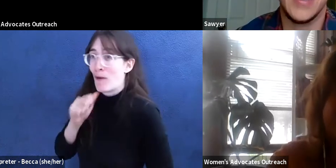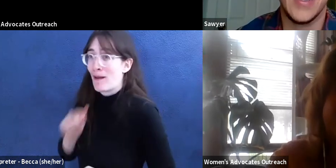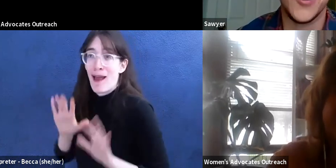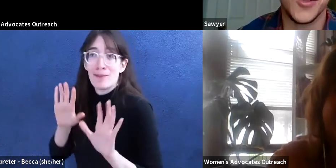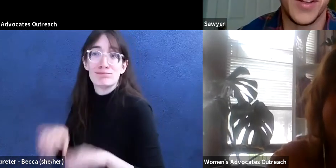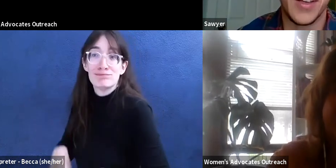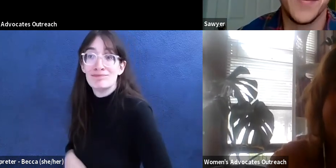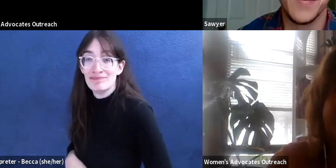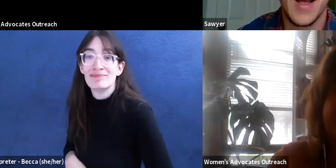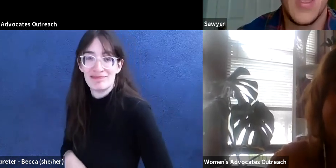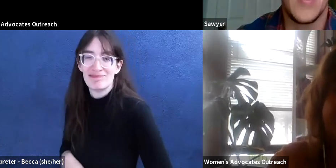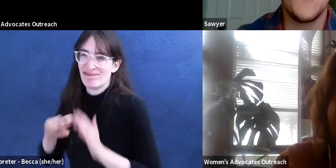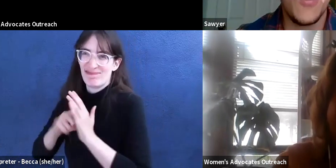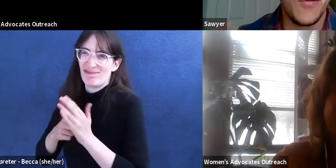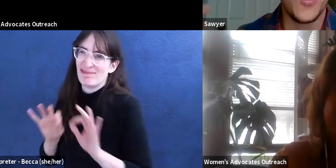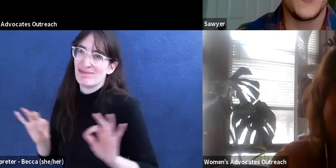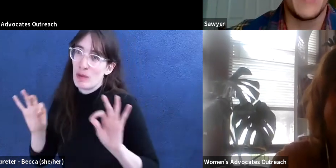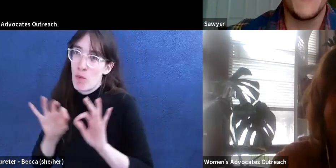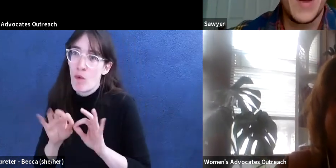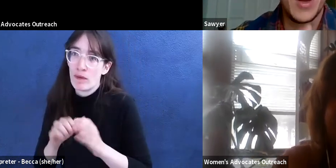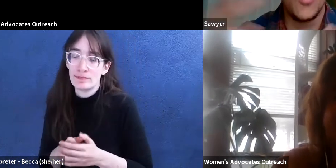things that are important to you. And so